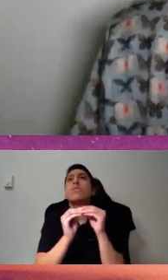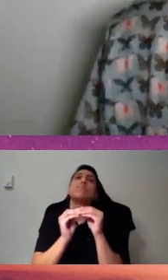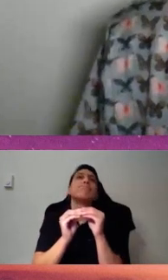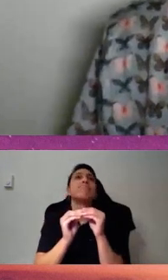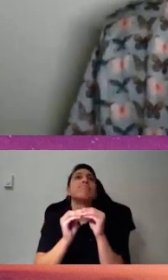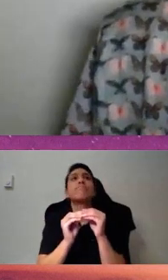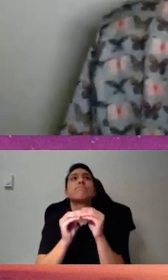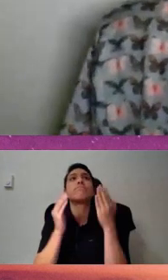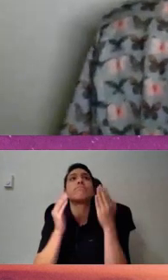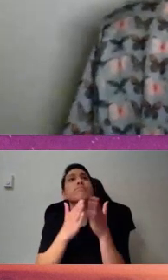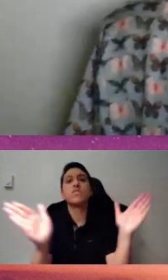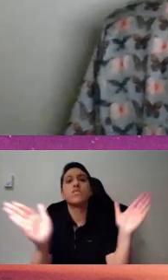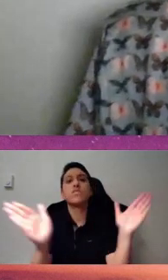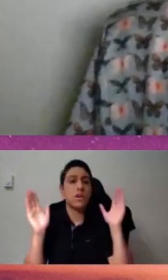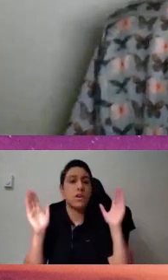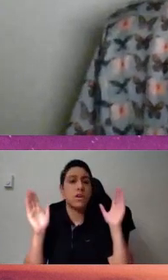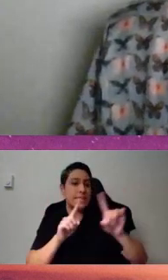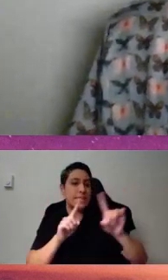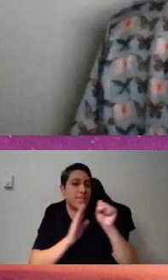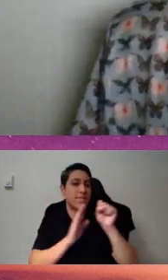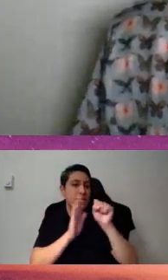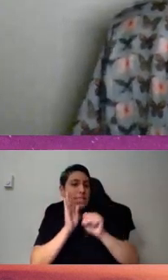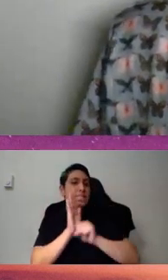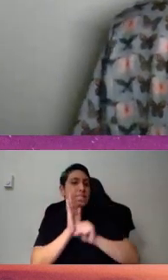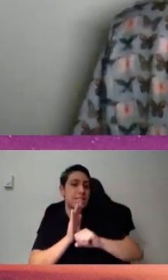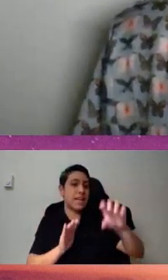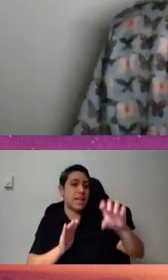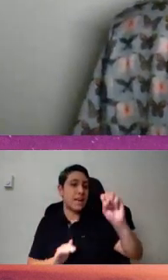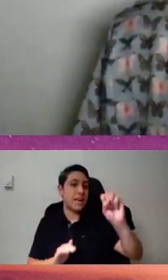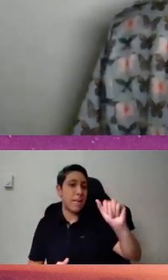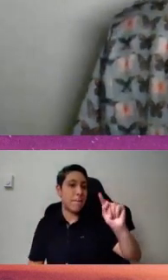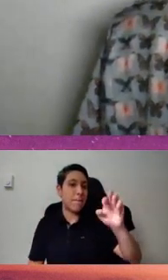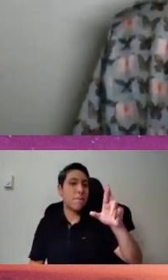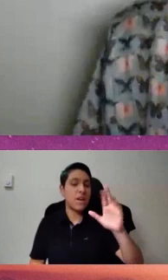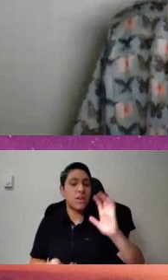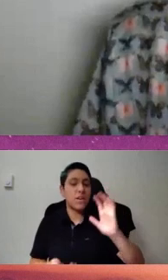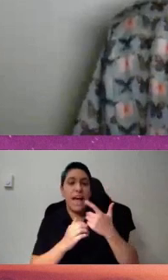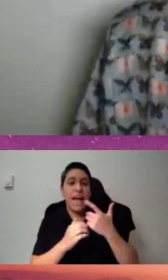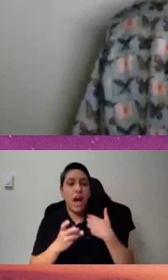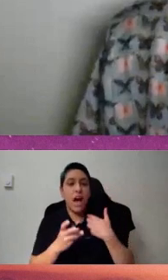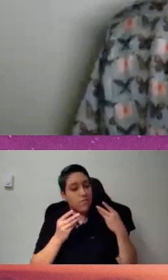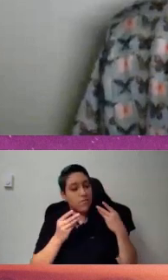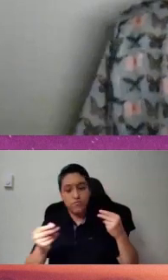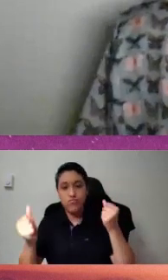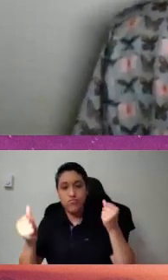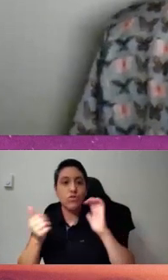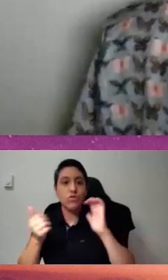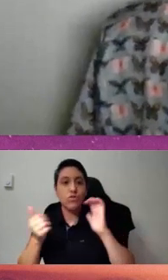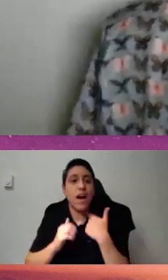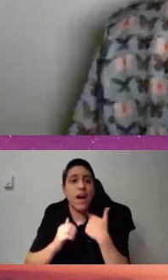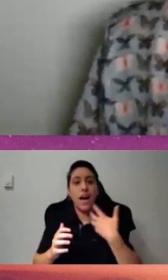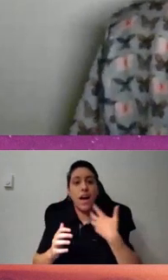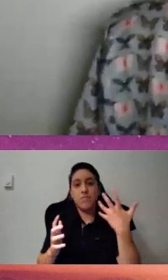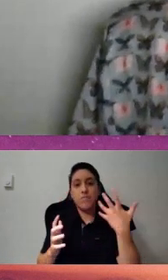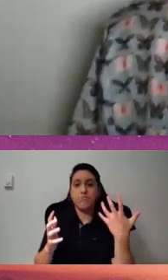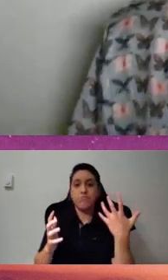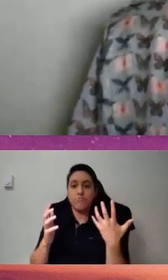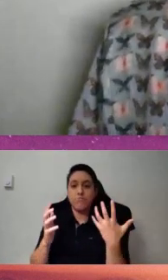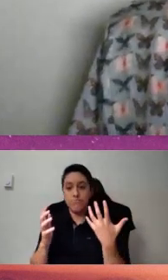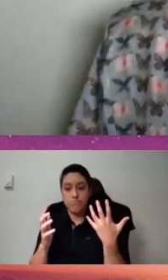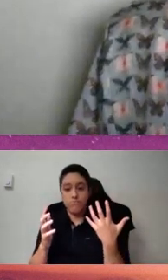plasma-like, like a different state of matter in terms of how I flow and turn around in